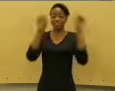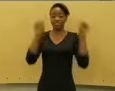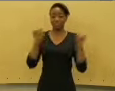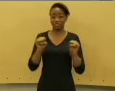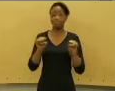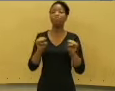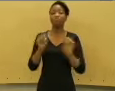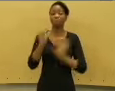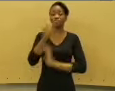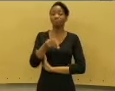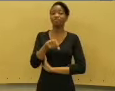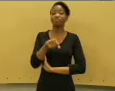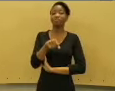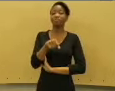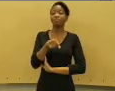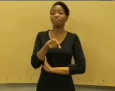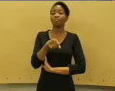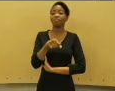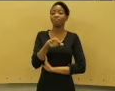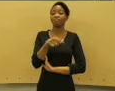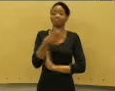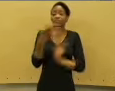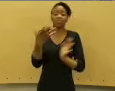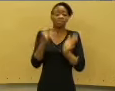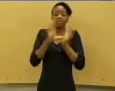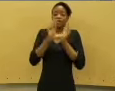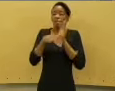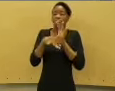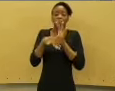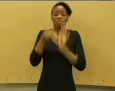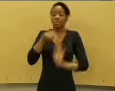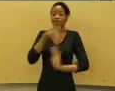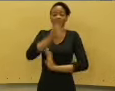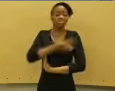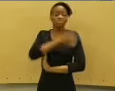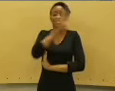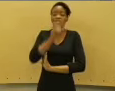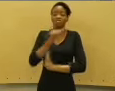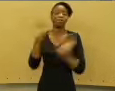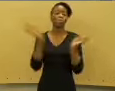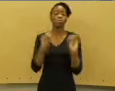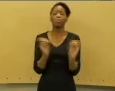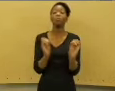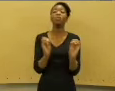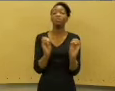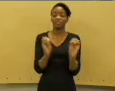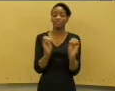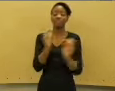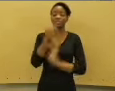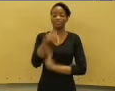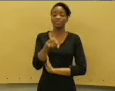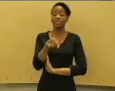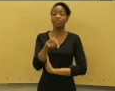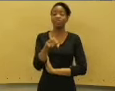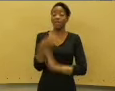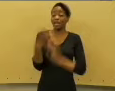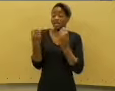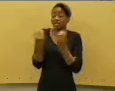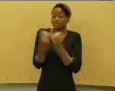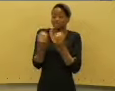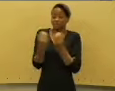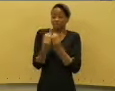ableism is not considered a crime in South Africa. So when somebody does something that impacts me